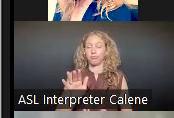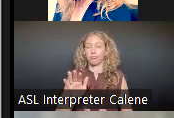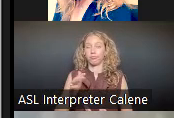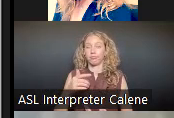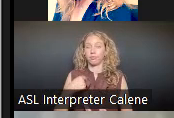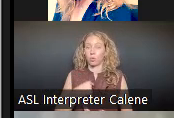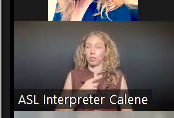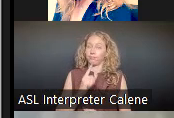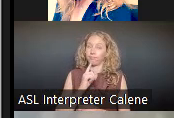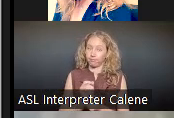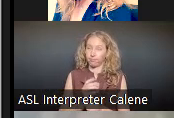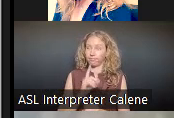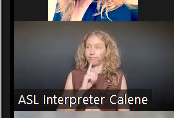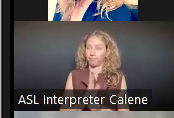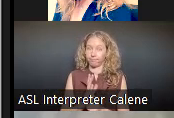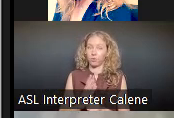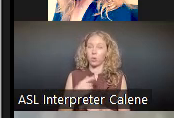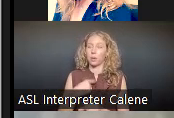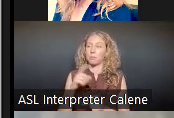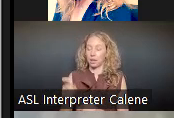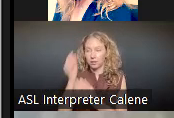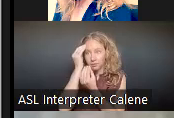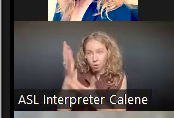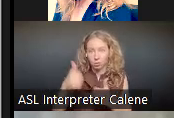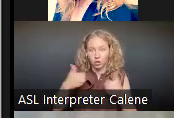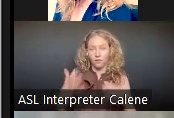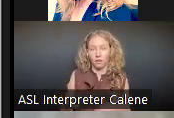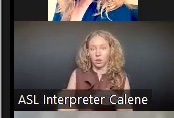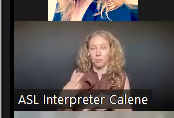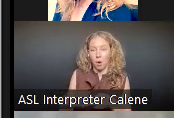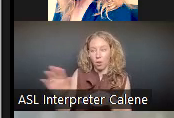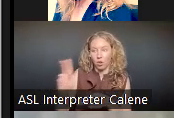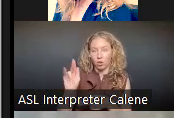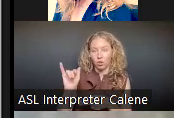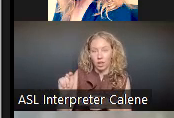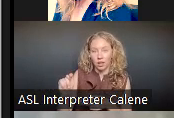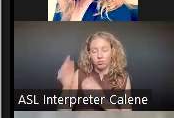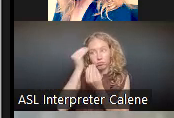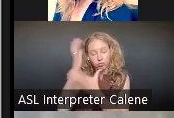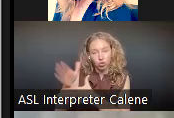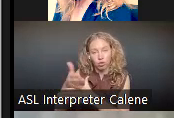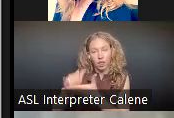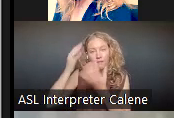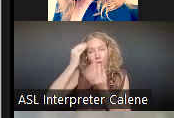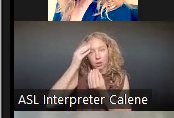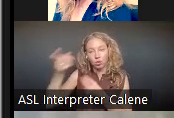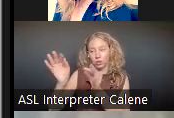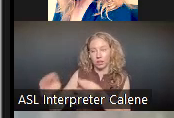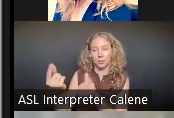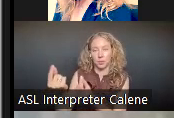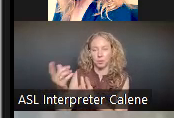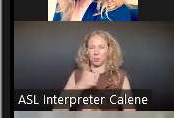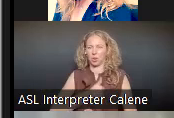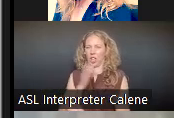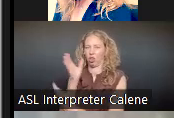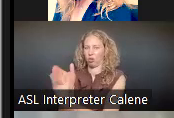stance of informing survivors of information about their kit and letting them decide what they want to do with it. So I apologize for interrupting you. I just